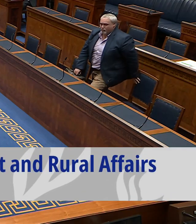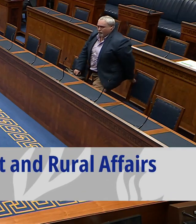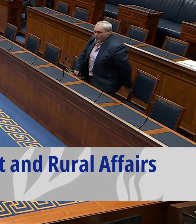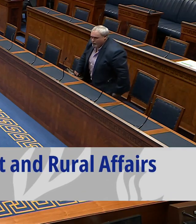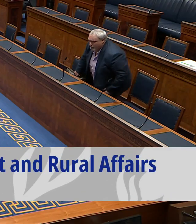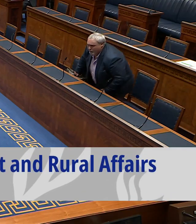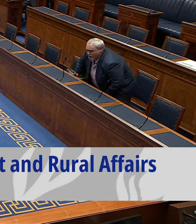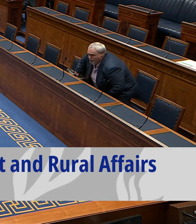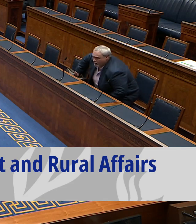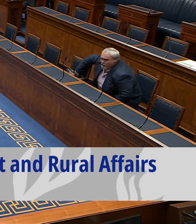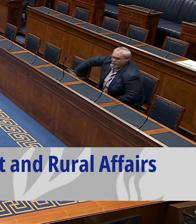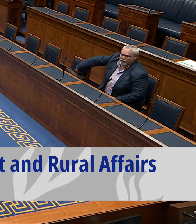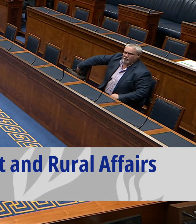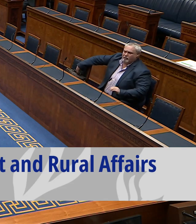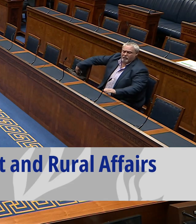Buchanan.